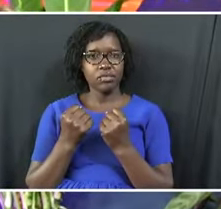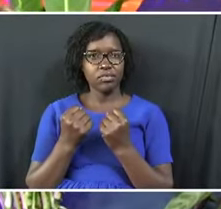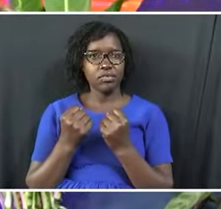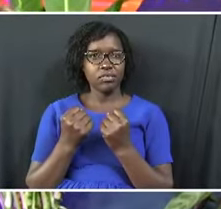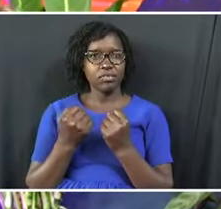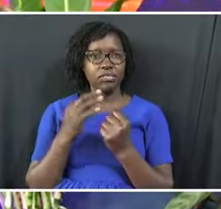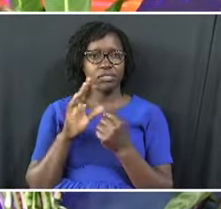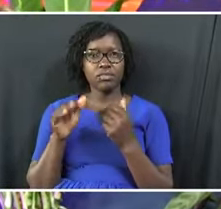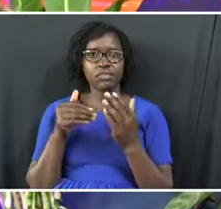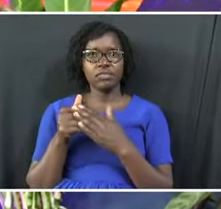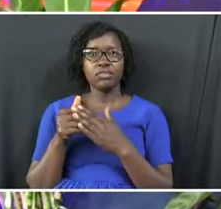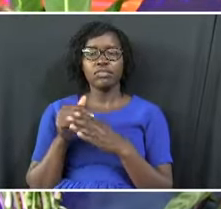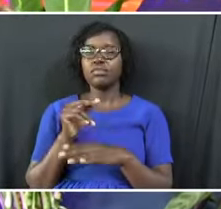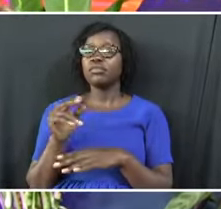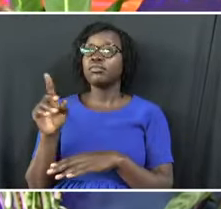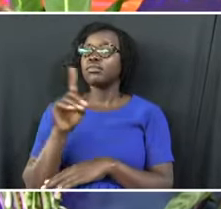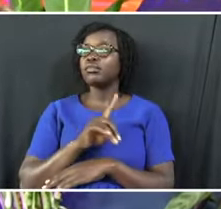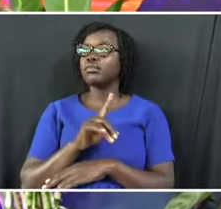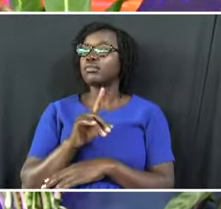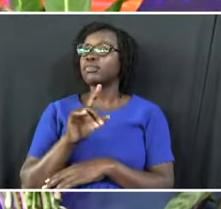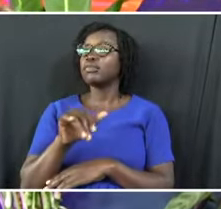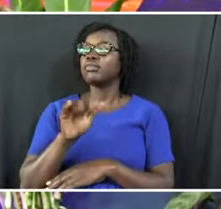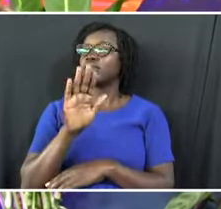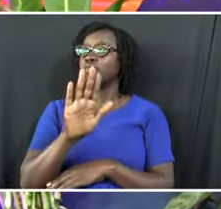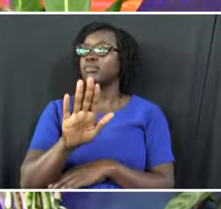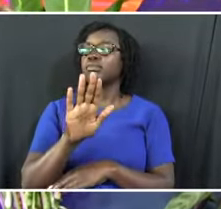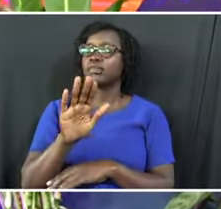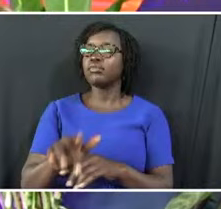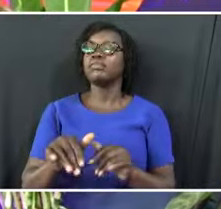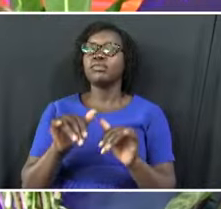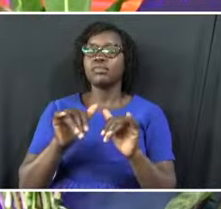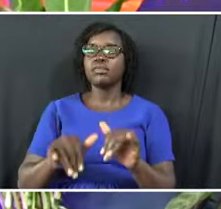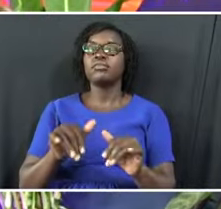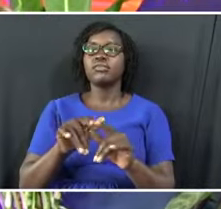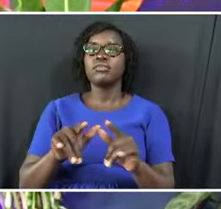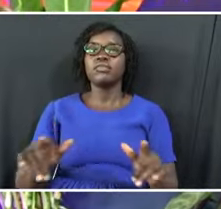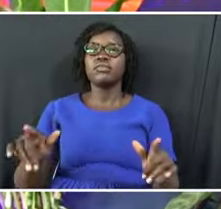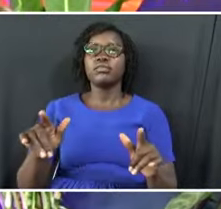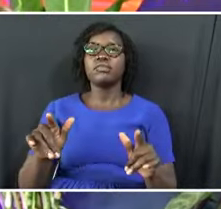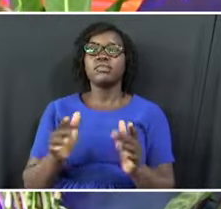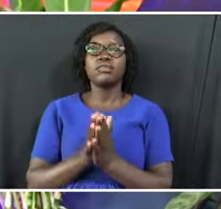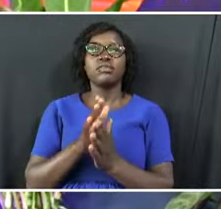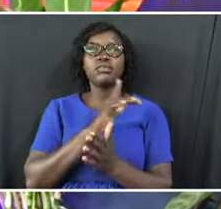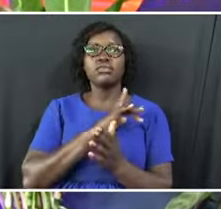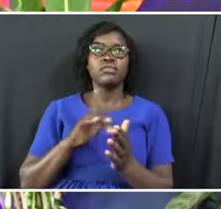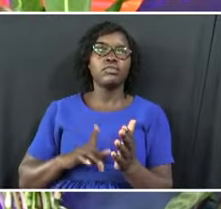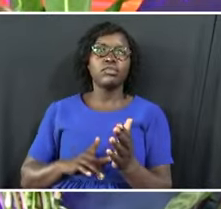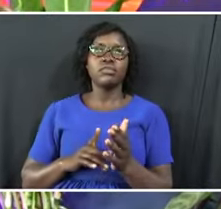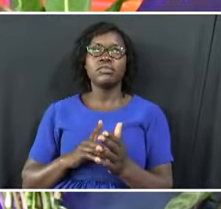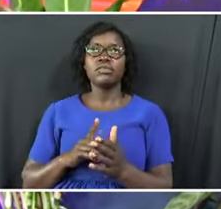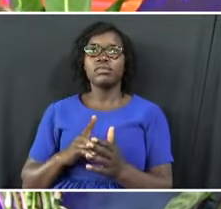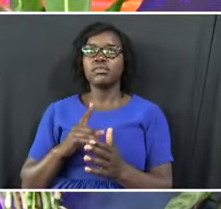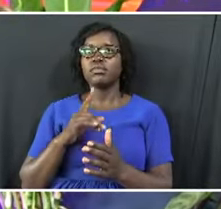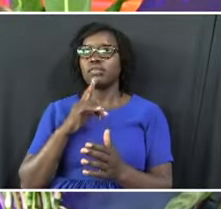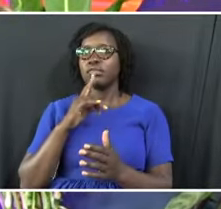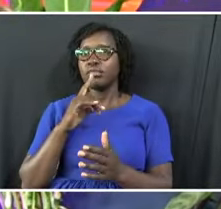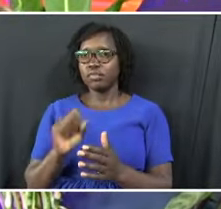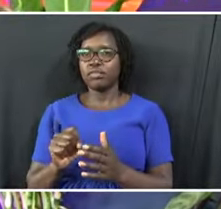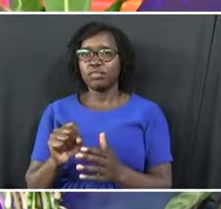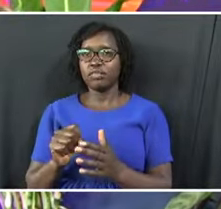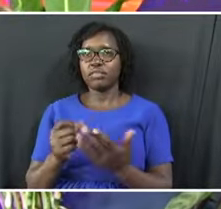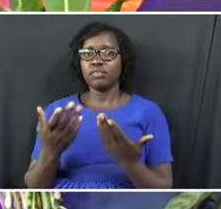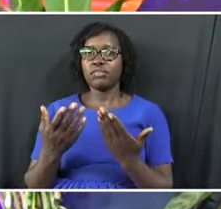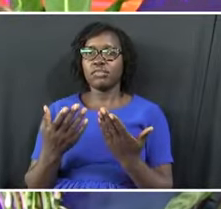of all your days, that thou may dwell in the land which the Lord swore unto your